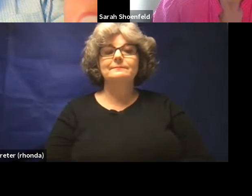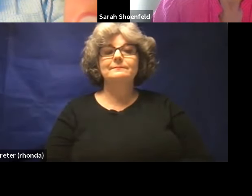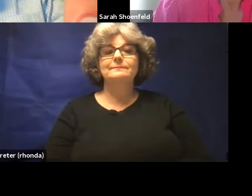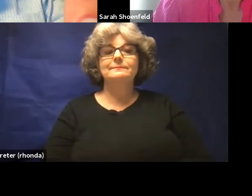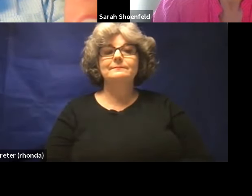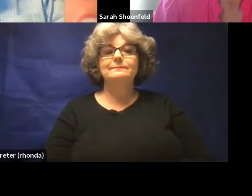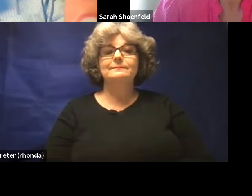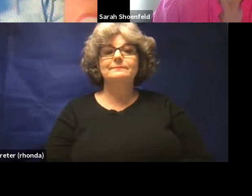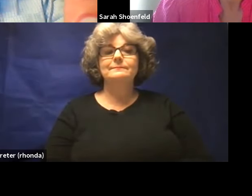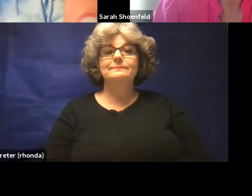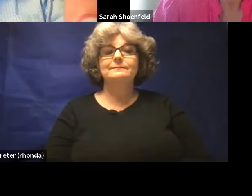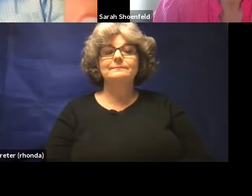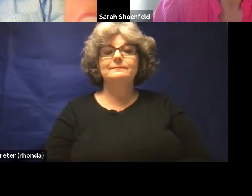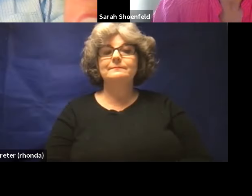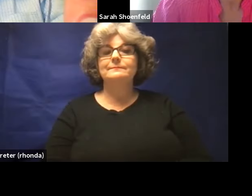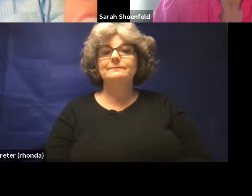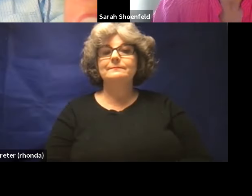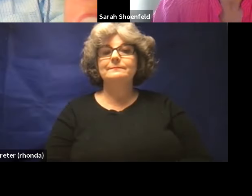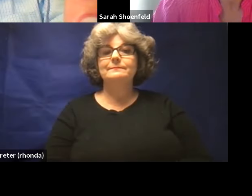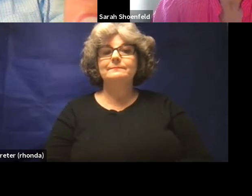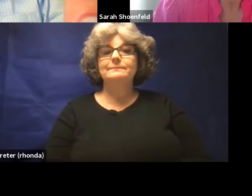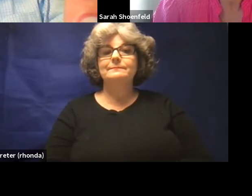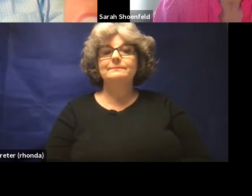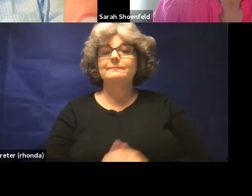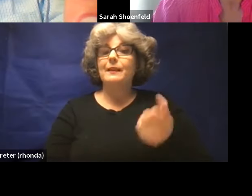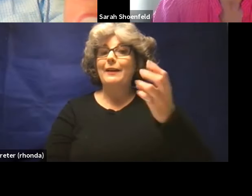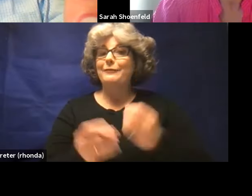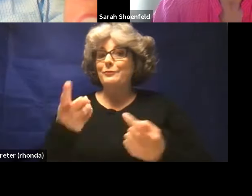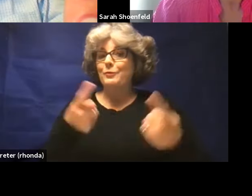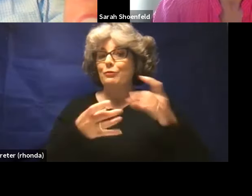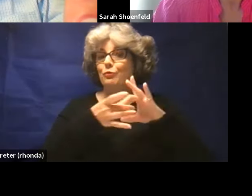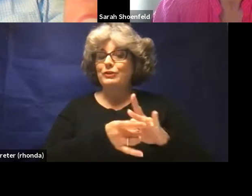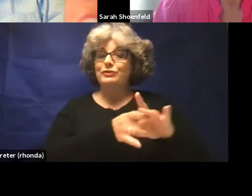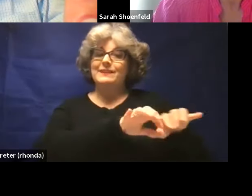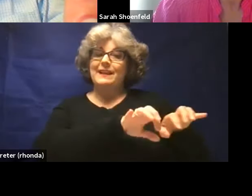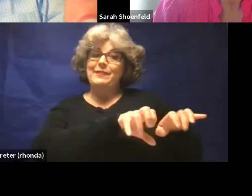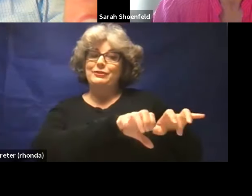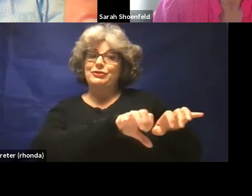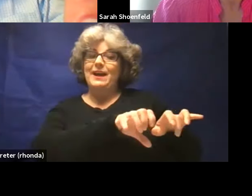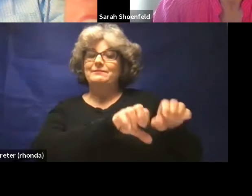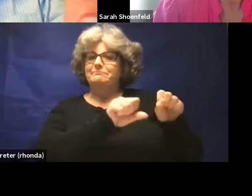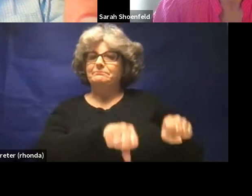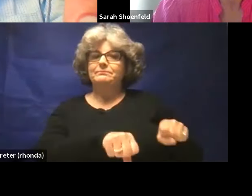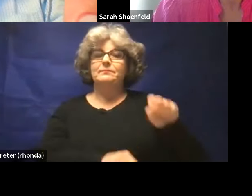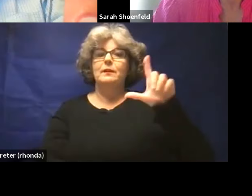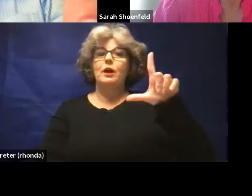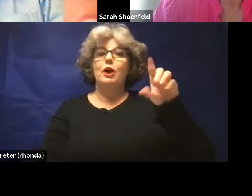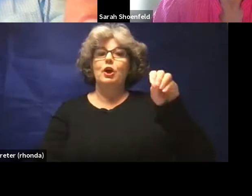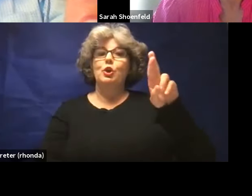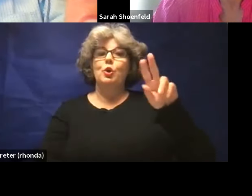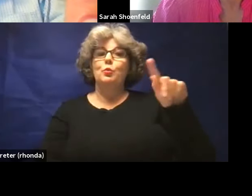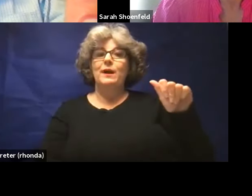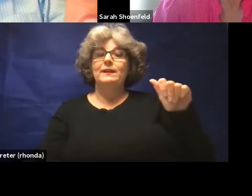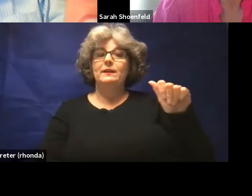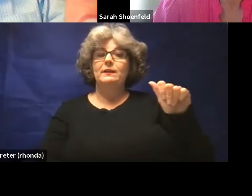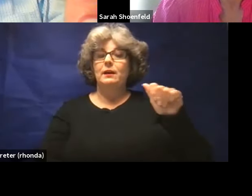And it looks like there are just a couple of questions here in the chat as well that we can get to. Loretta Newman asks, are you